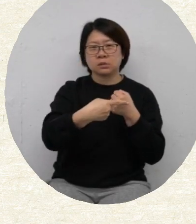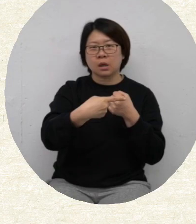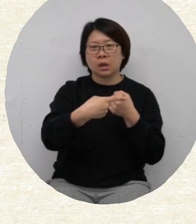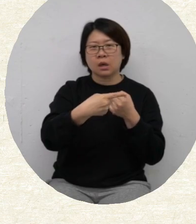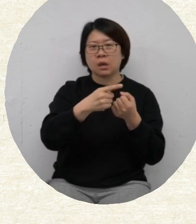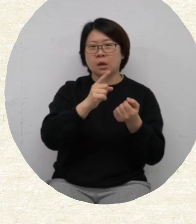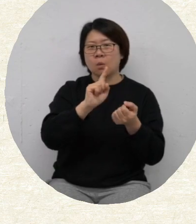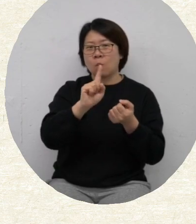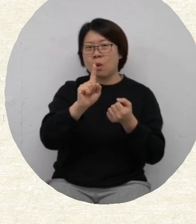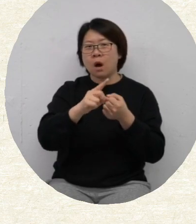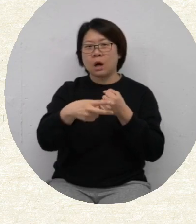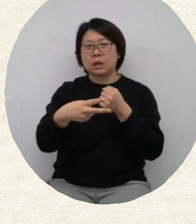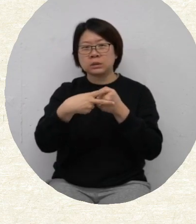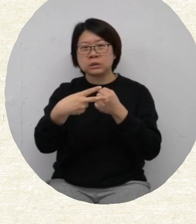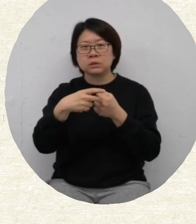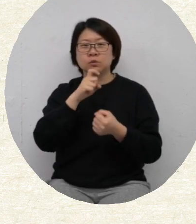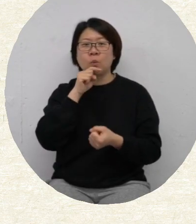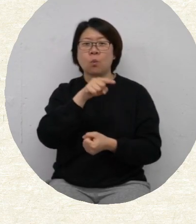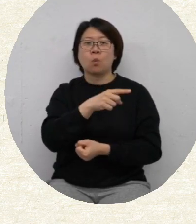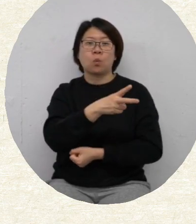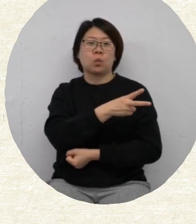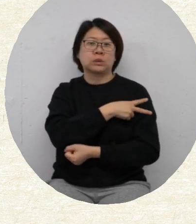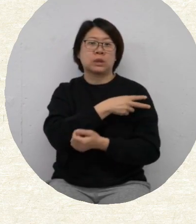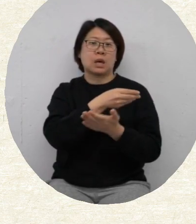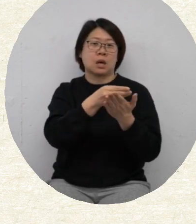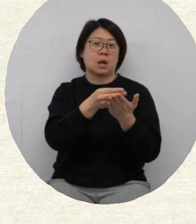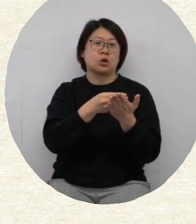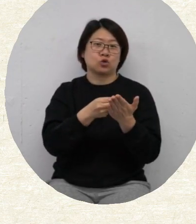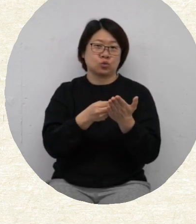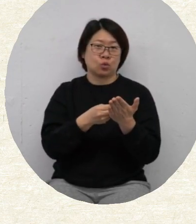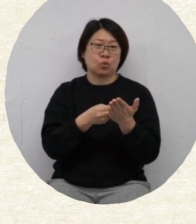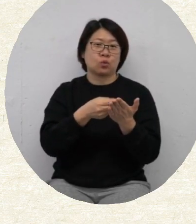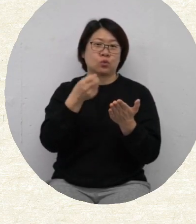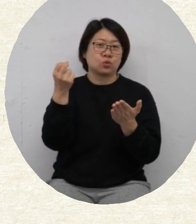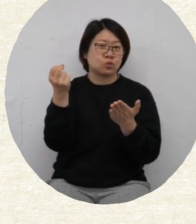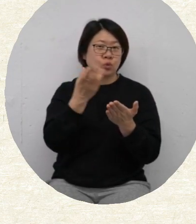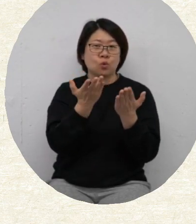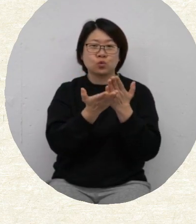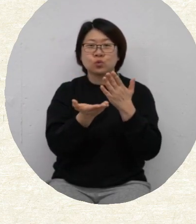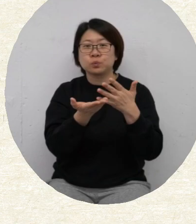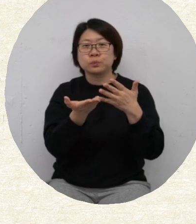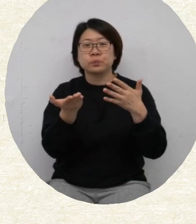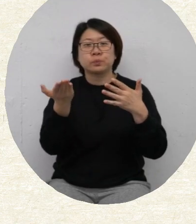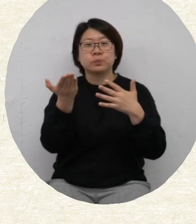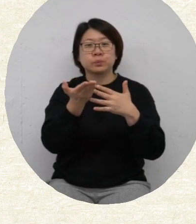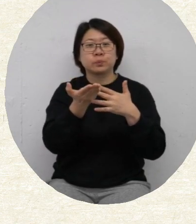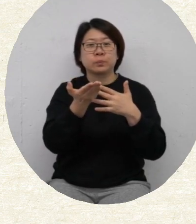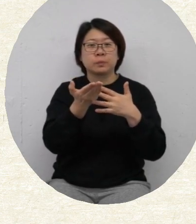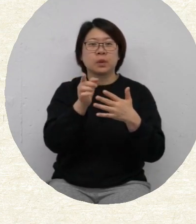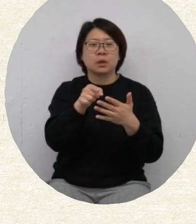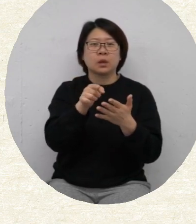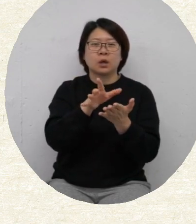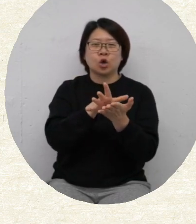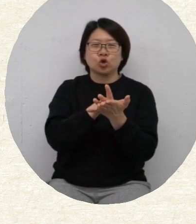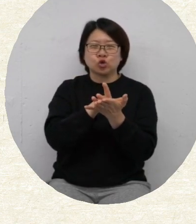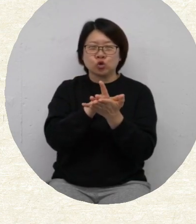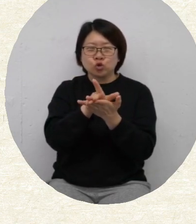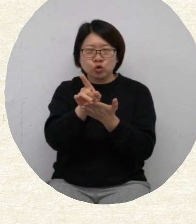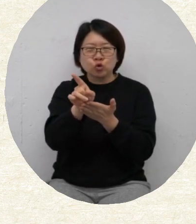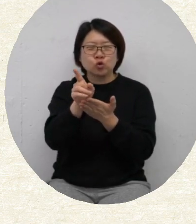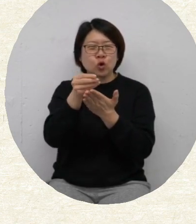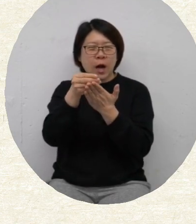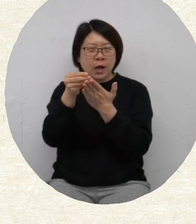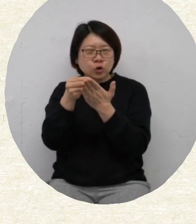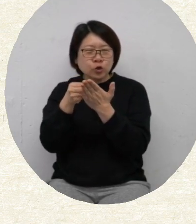get their master's in art degree, and then they finish again with their Master of Fine Arts degree. Okay.